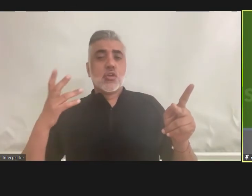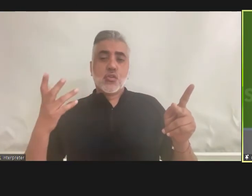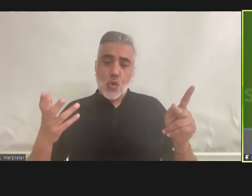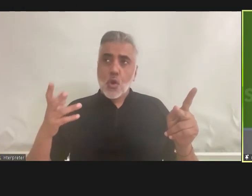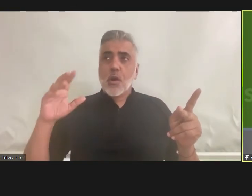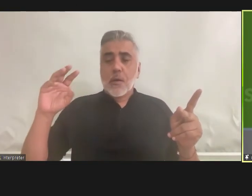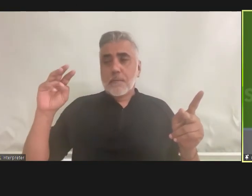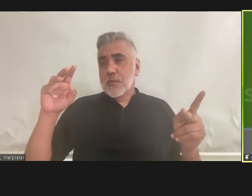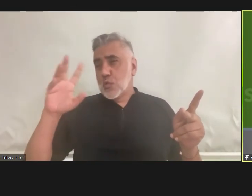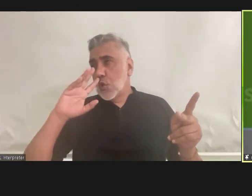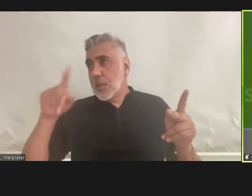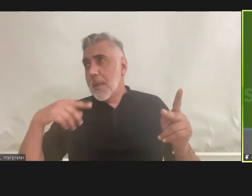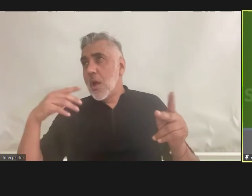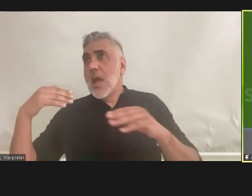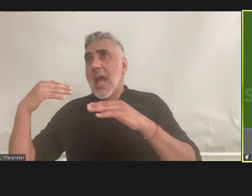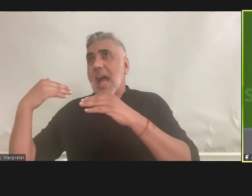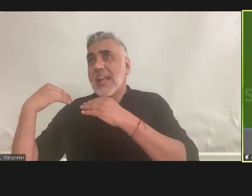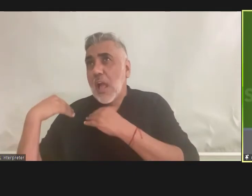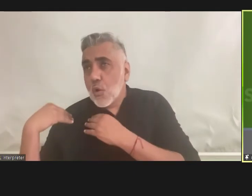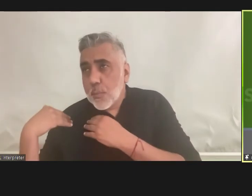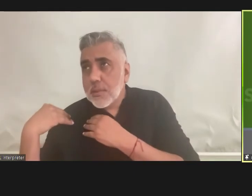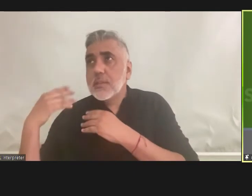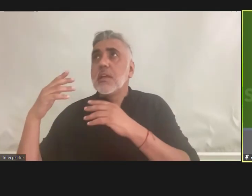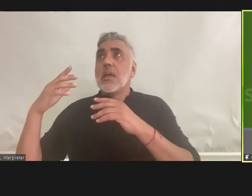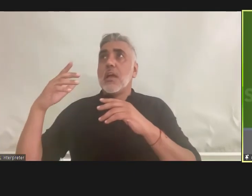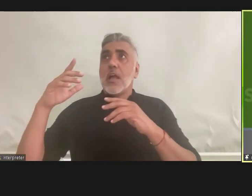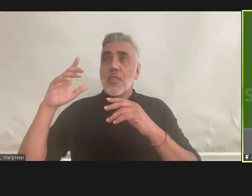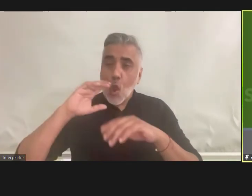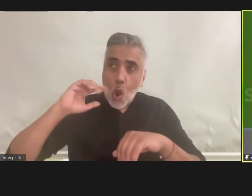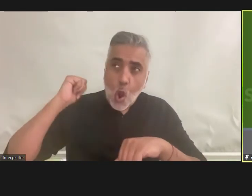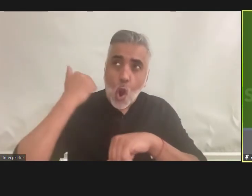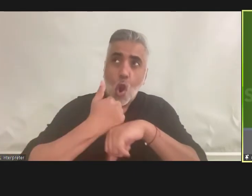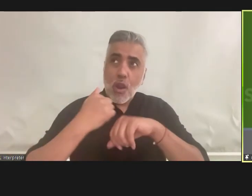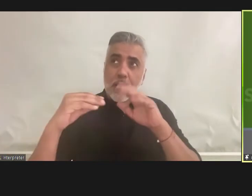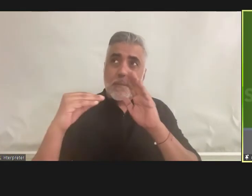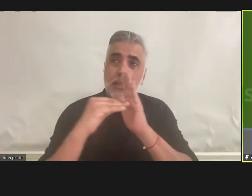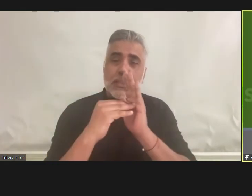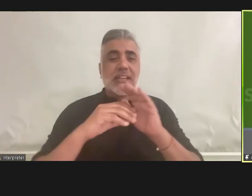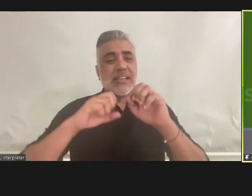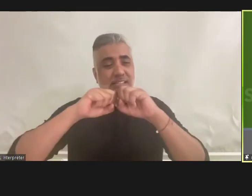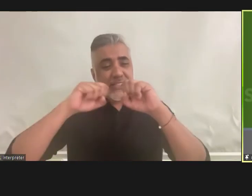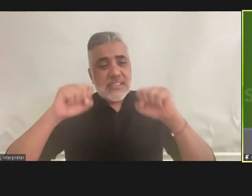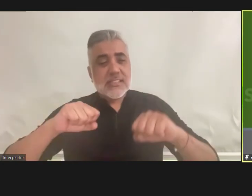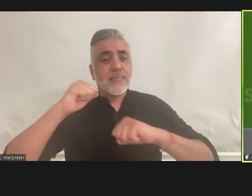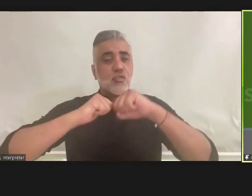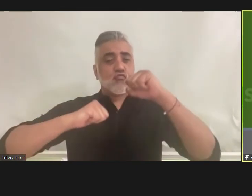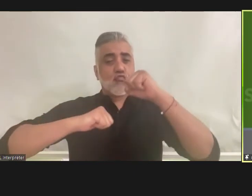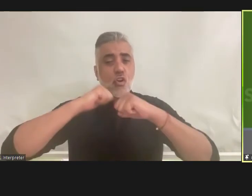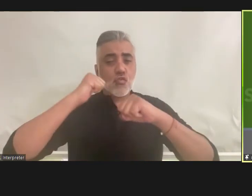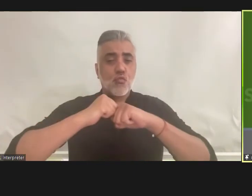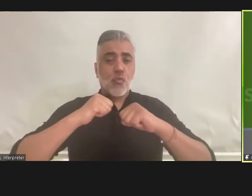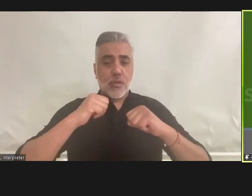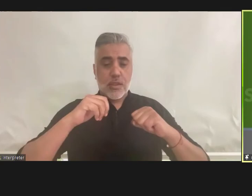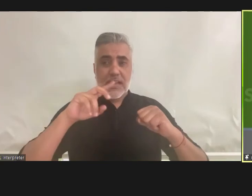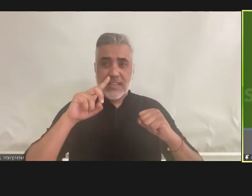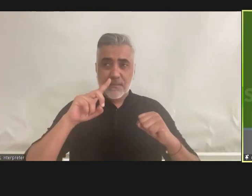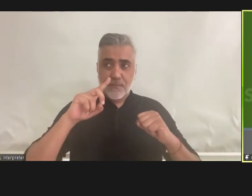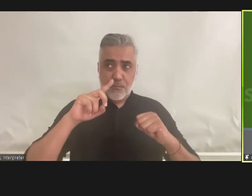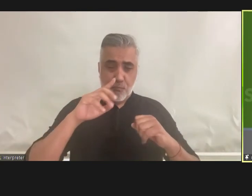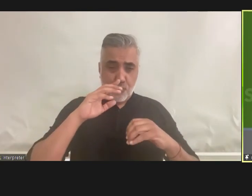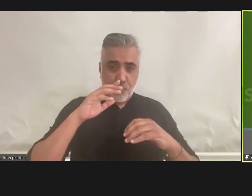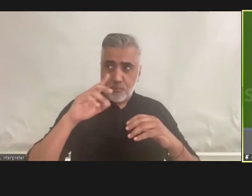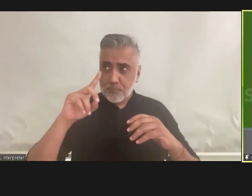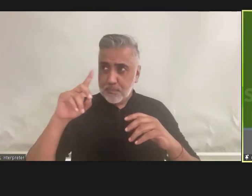about accountability and mentioned that there are in place systems and structures where persons with disabilities can